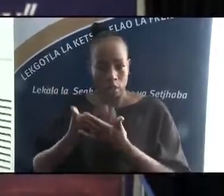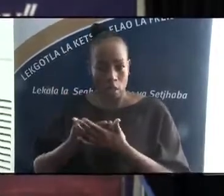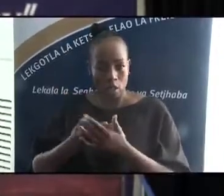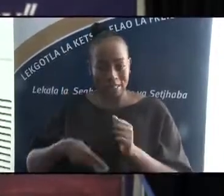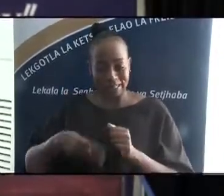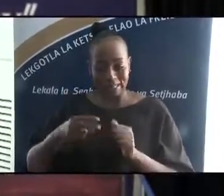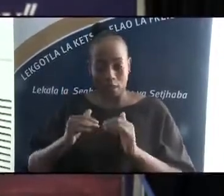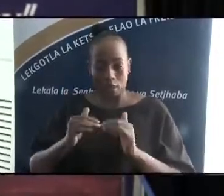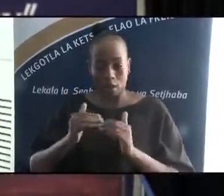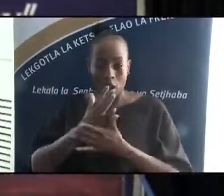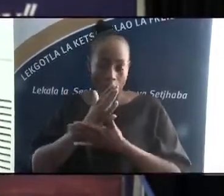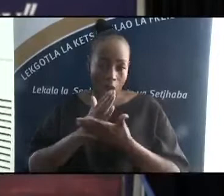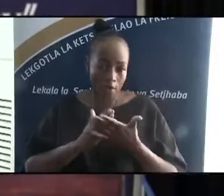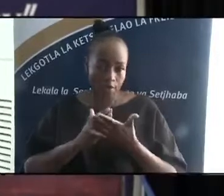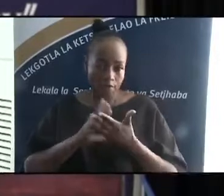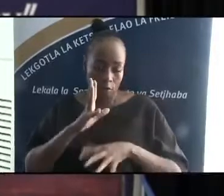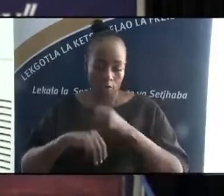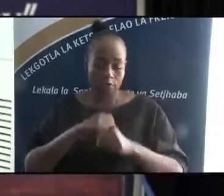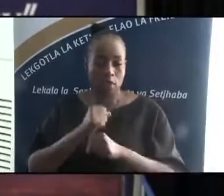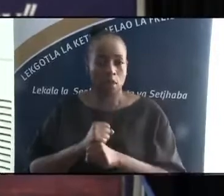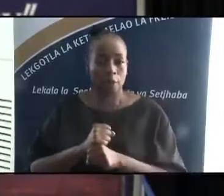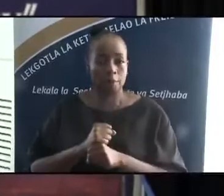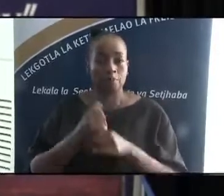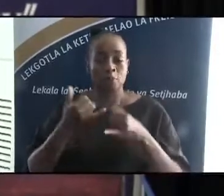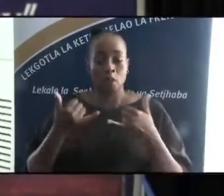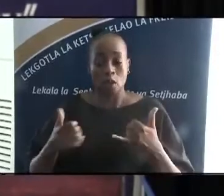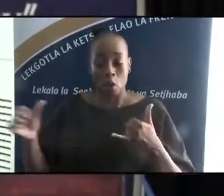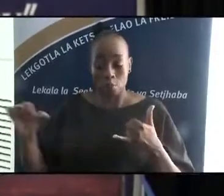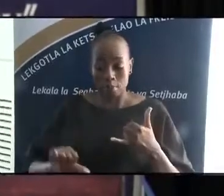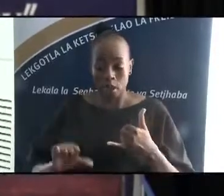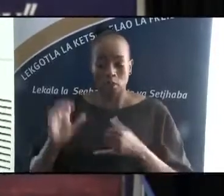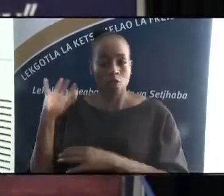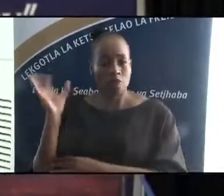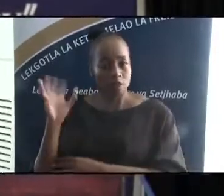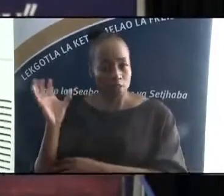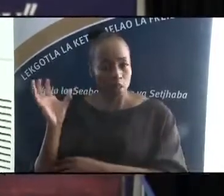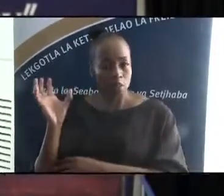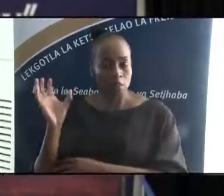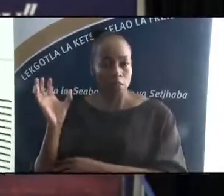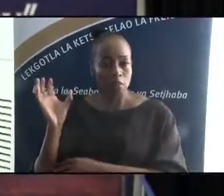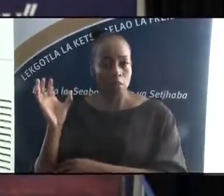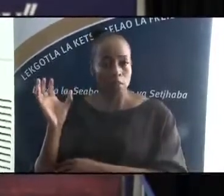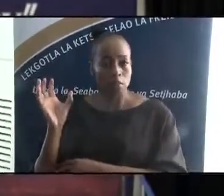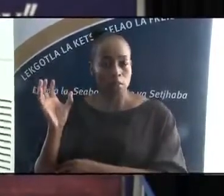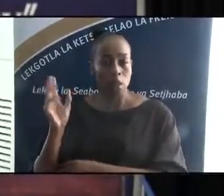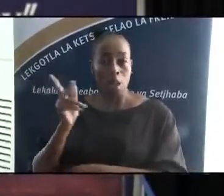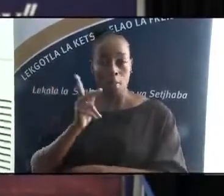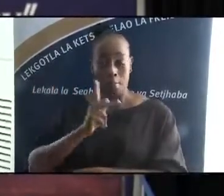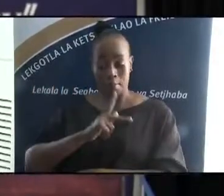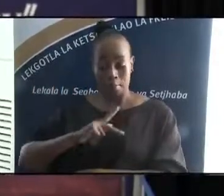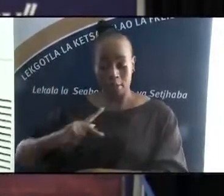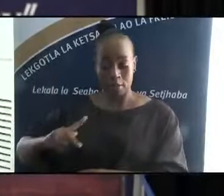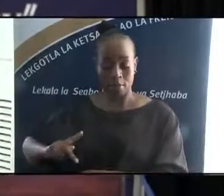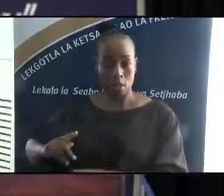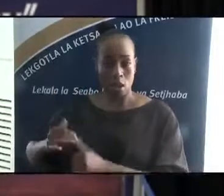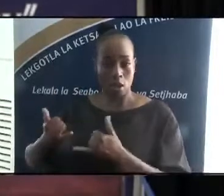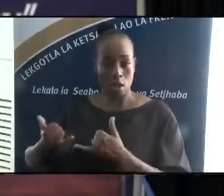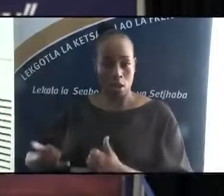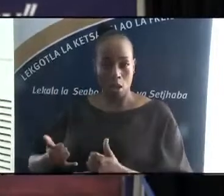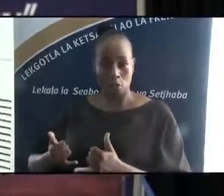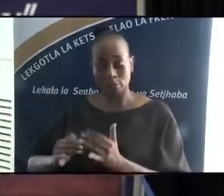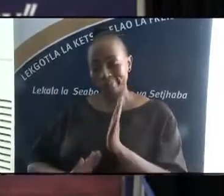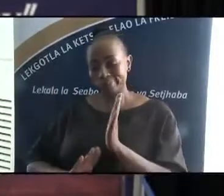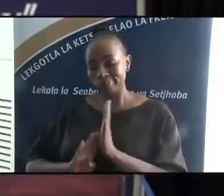year. Coming to the province, Honourable Speaker, ladies and gentlemen, Honourable Premier, the rapid rollout